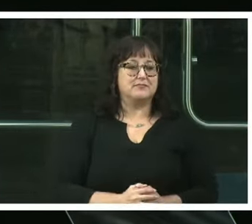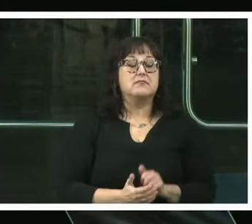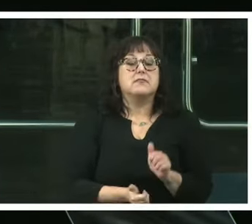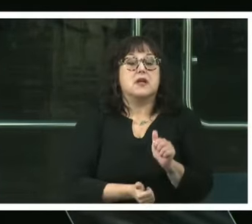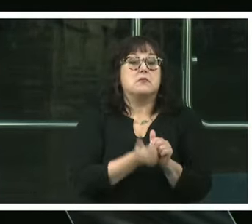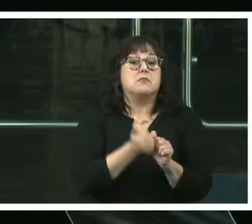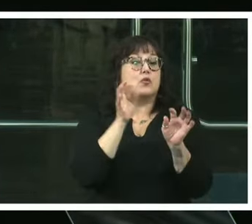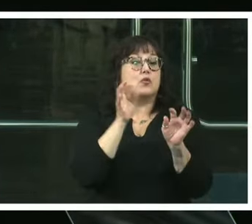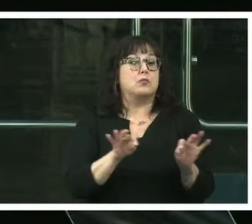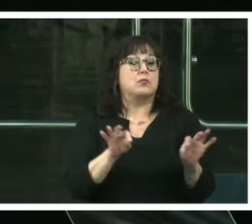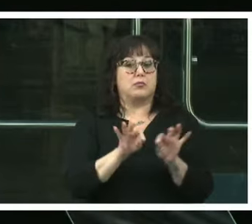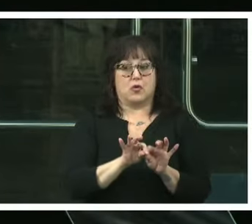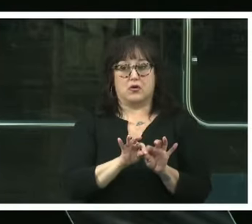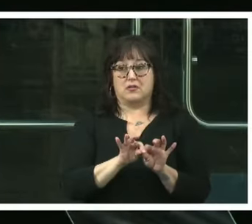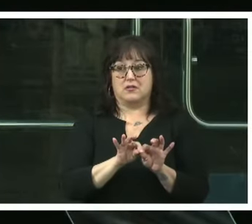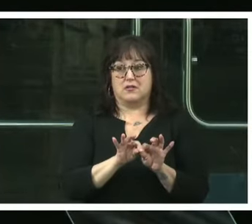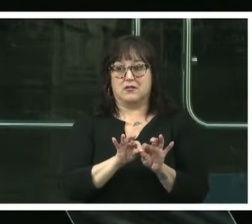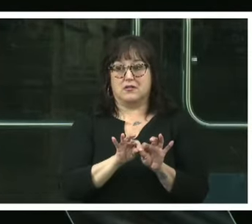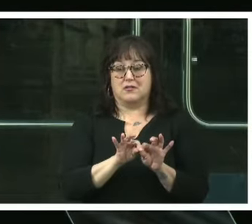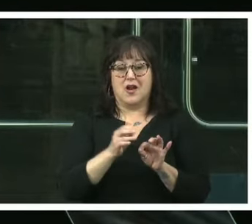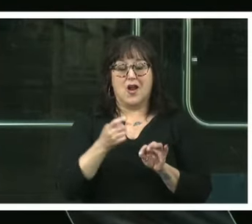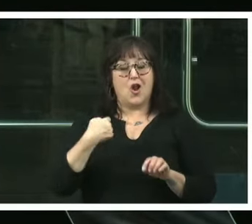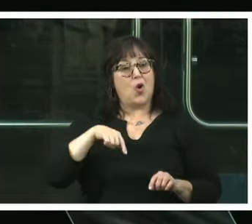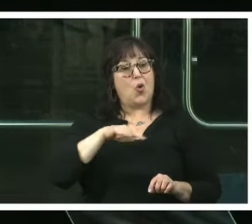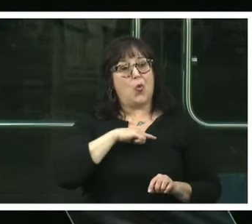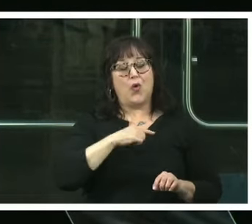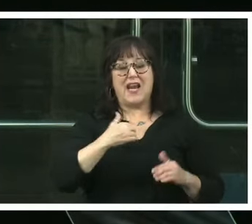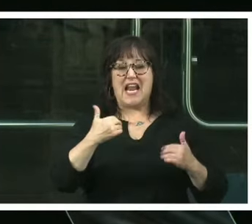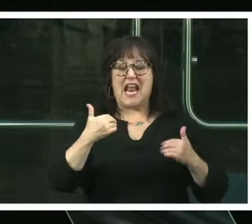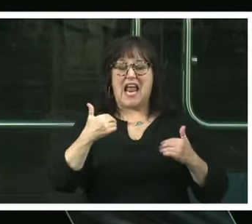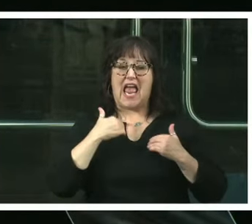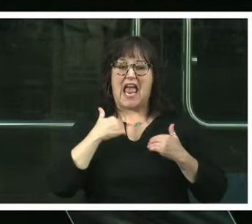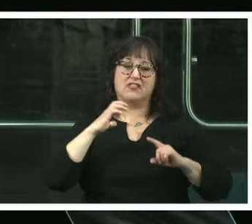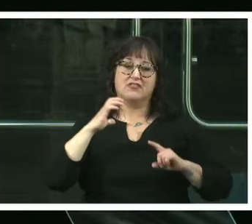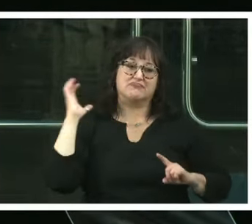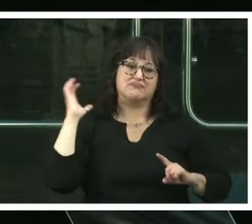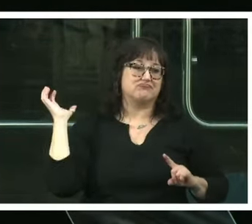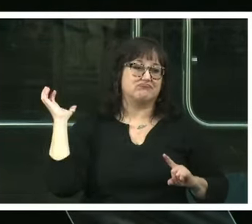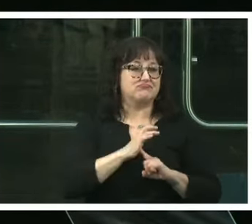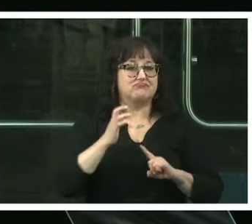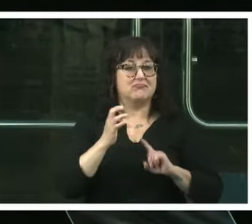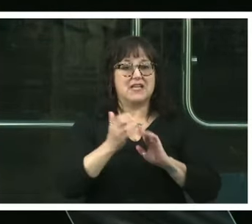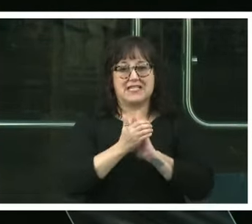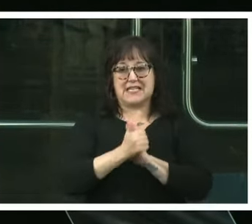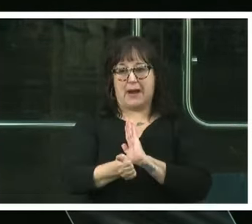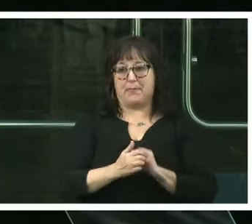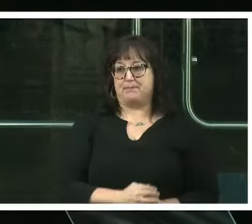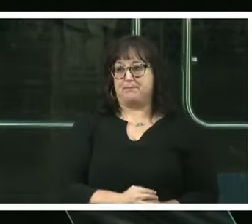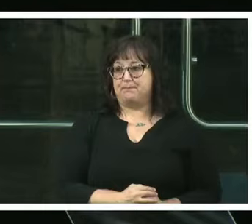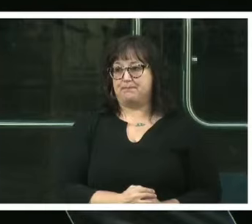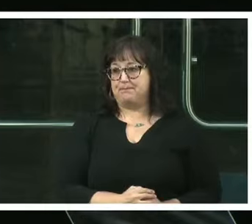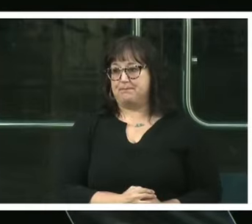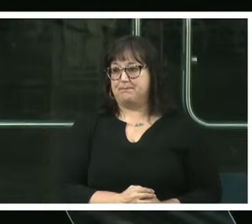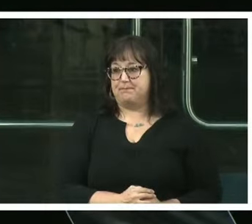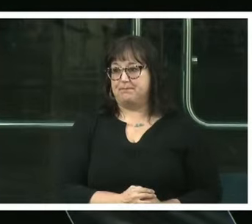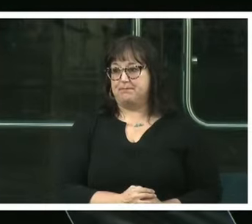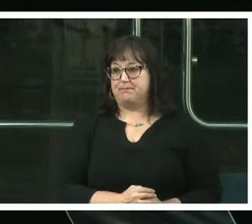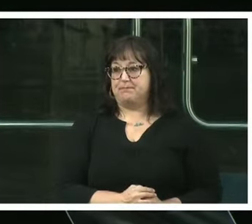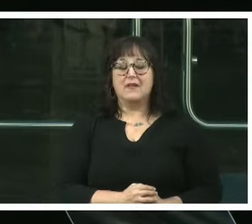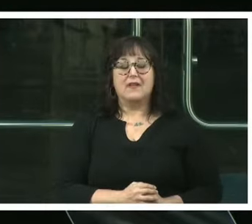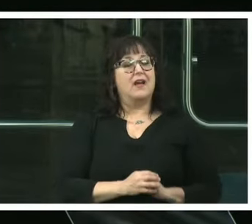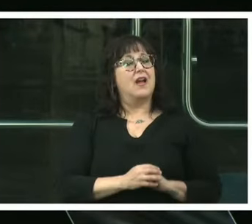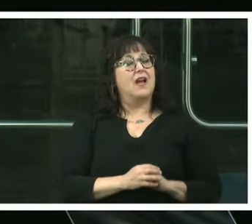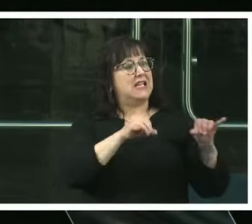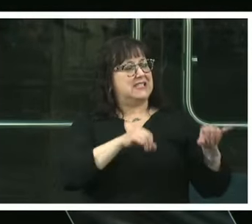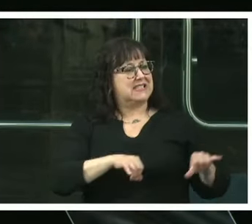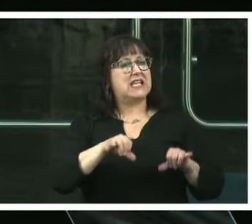importantly, we have unparalleled talent, a culture where it's common to dream of